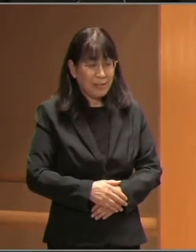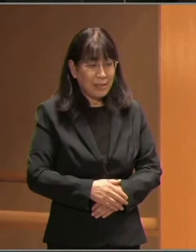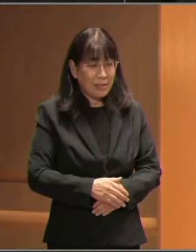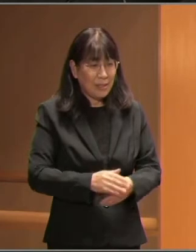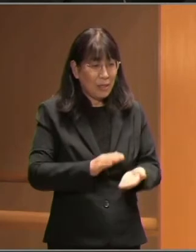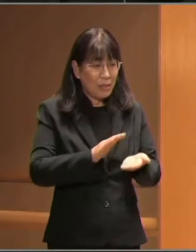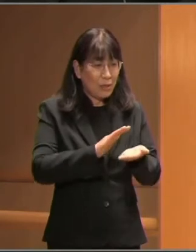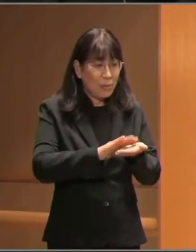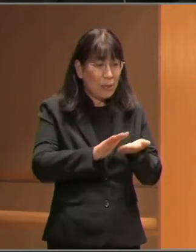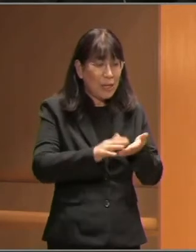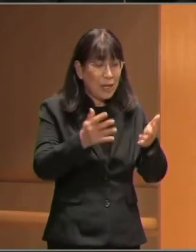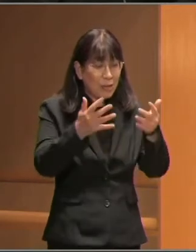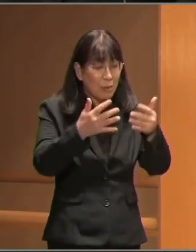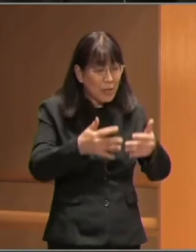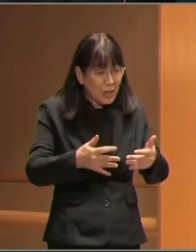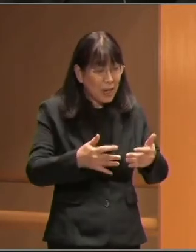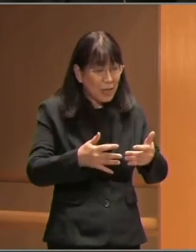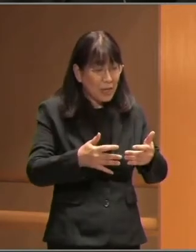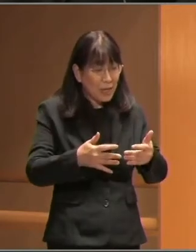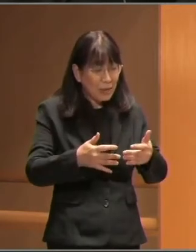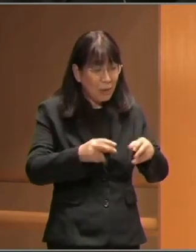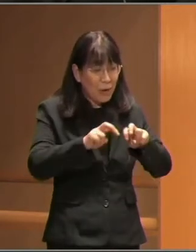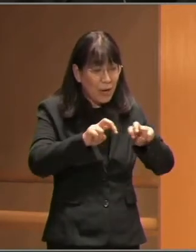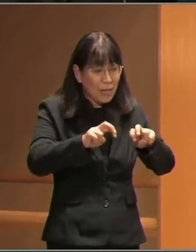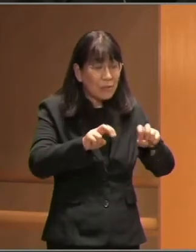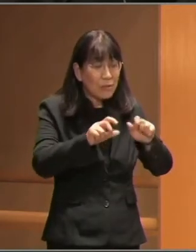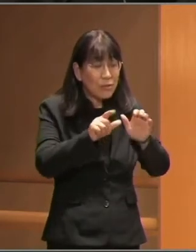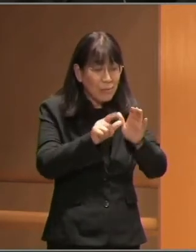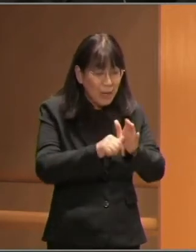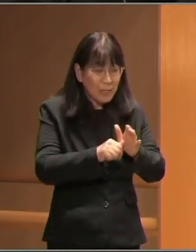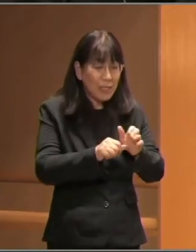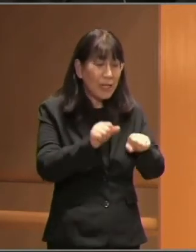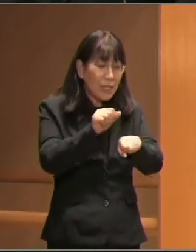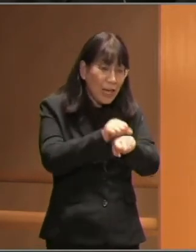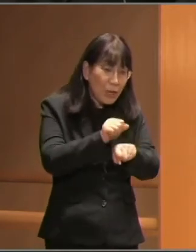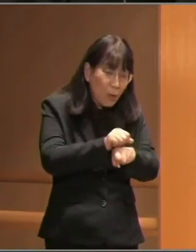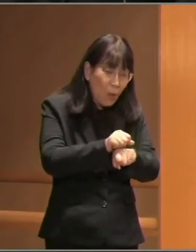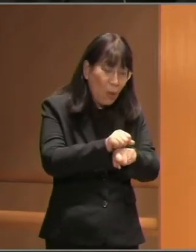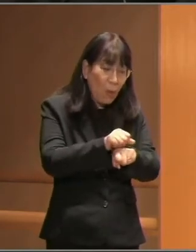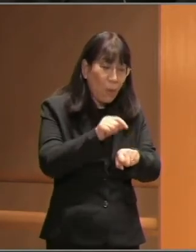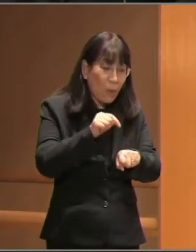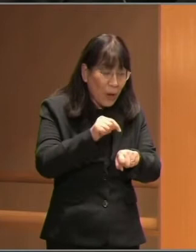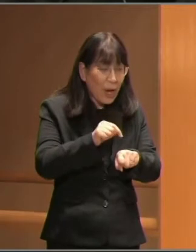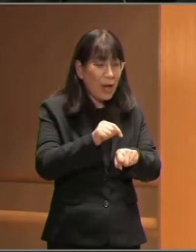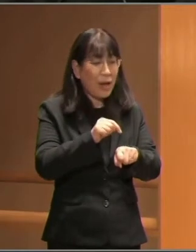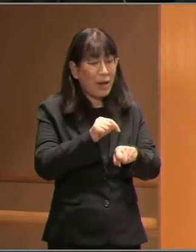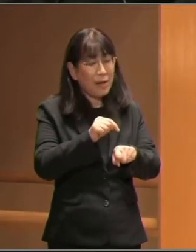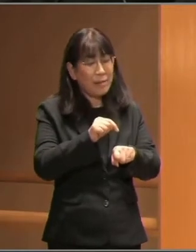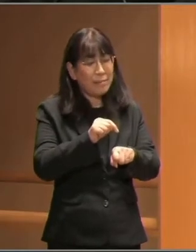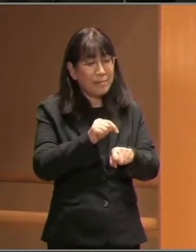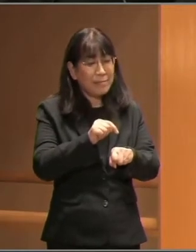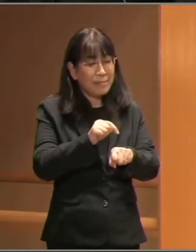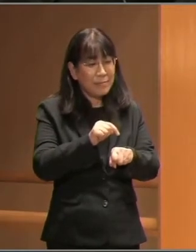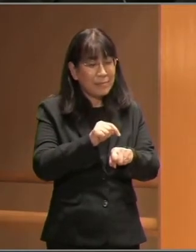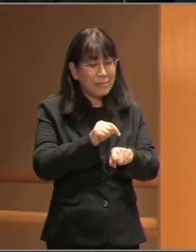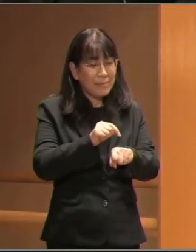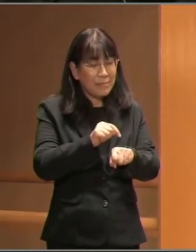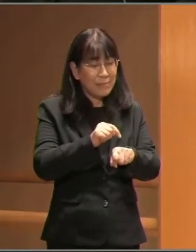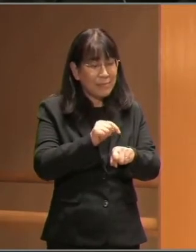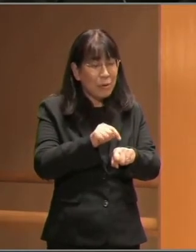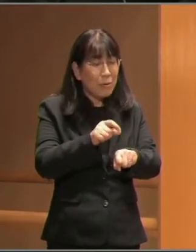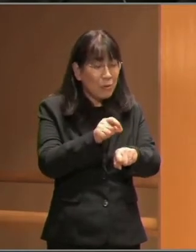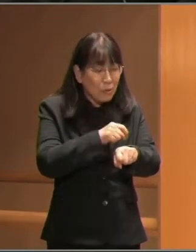printing, when we develop different types of paper, we have different ingredients,